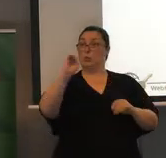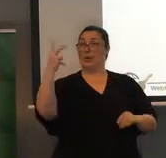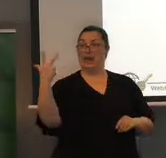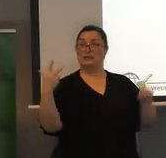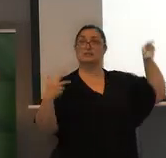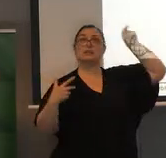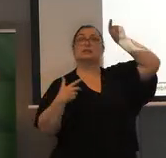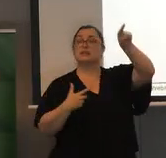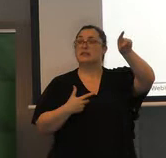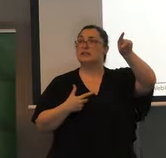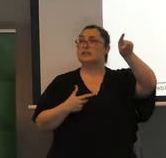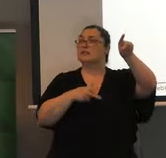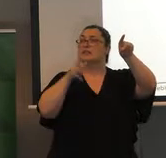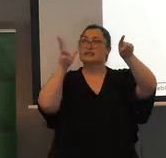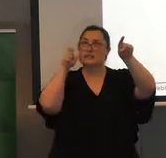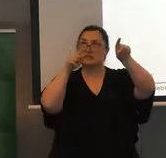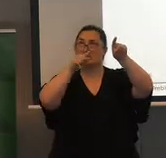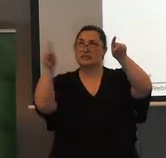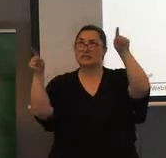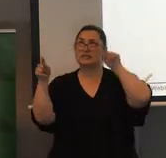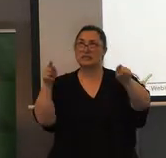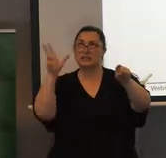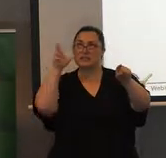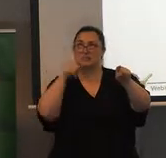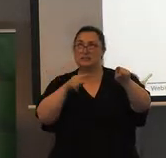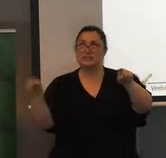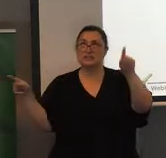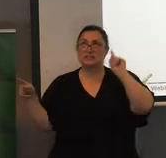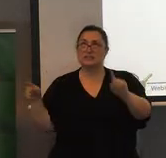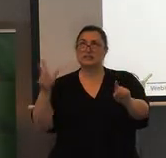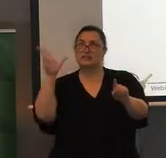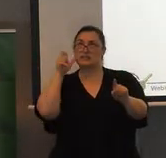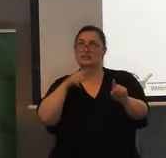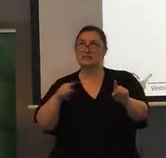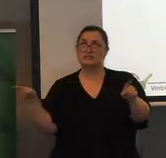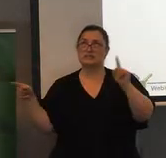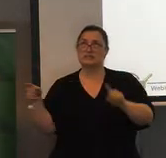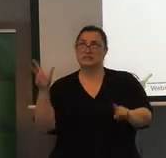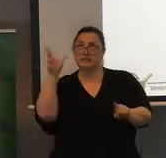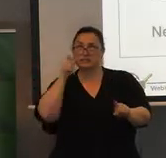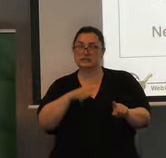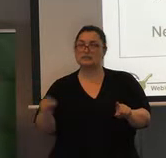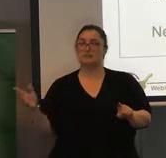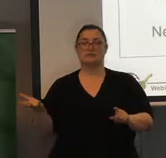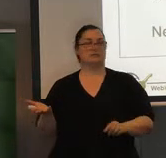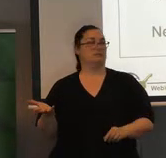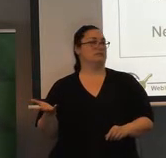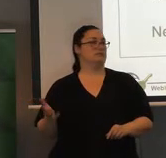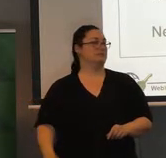2008, you're going to have to listen to the whole table until you hear that date. User's not going to do that.